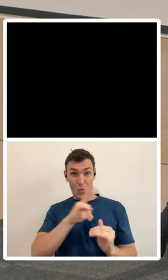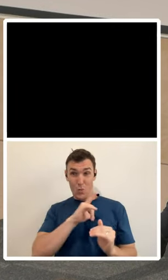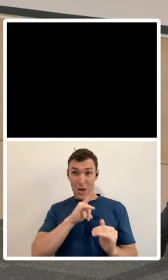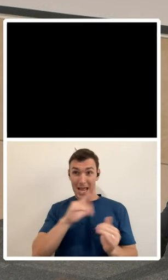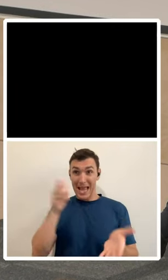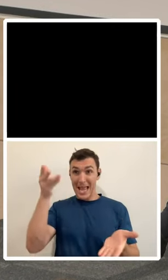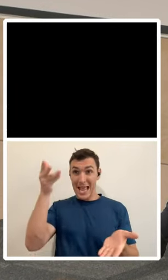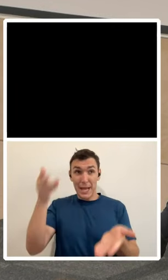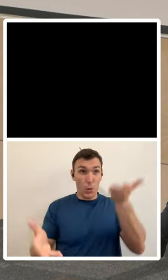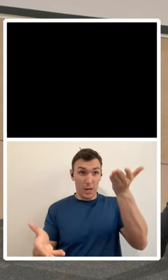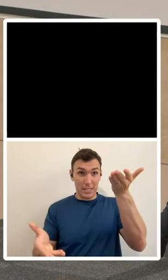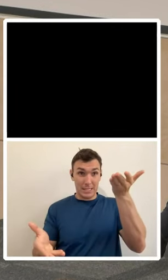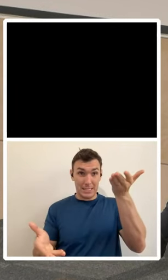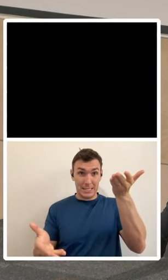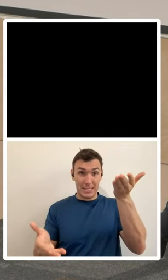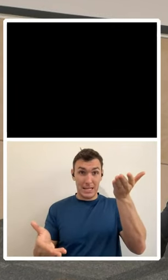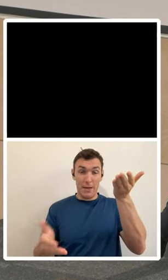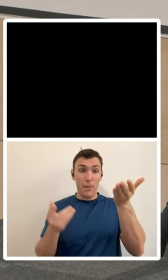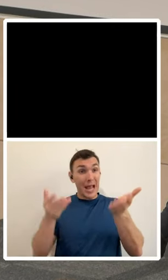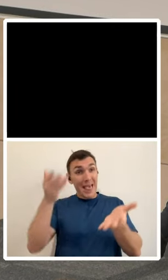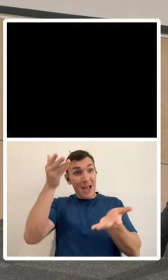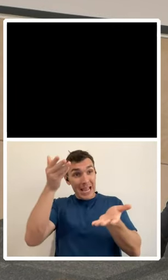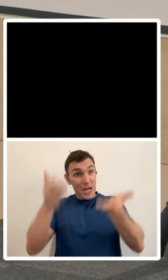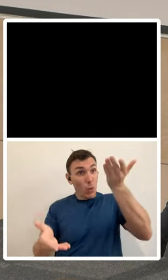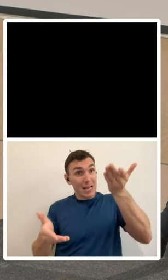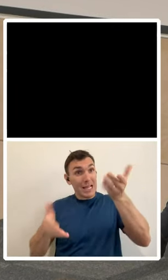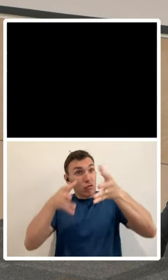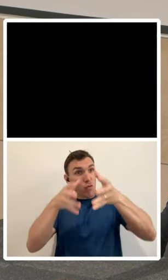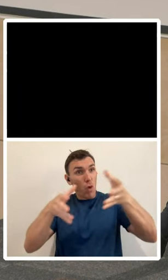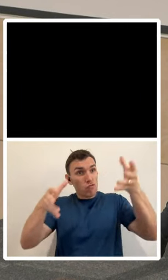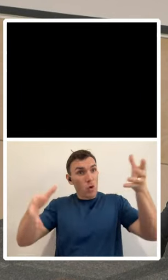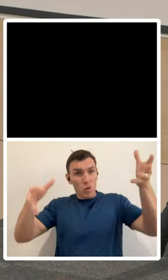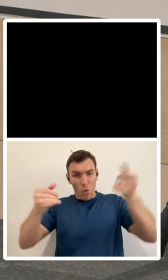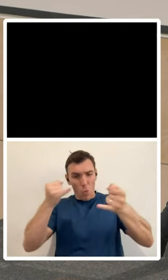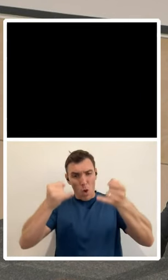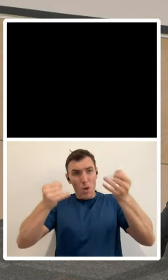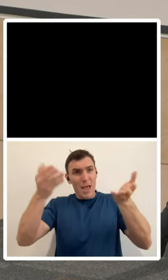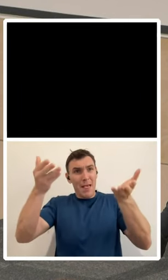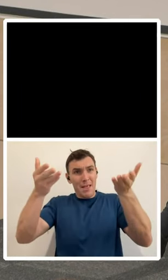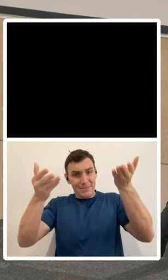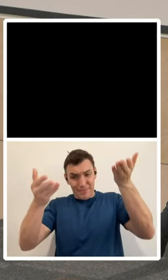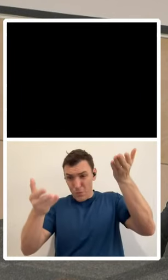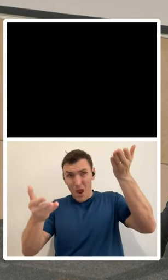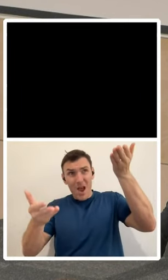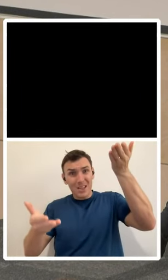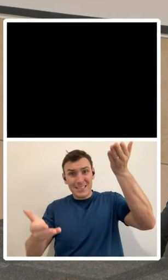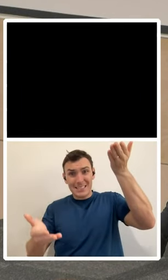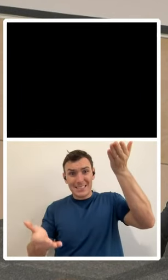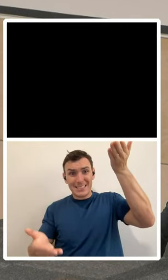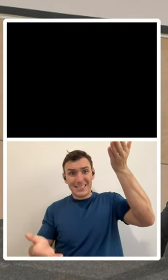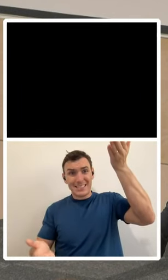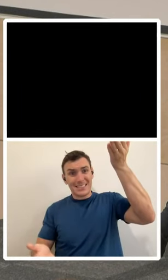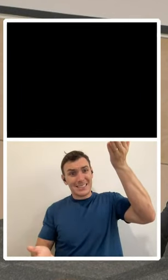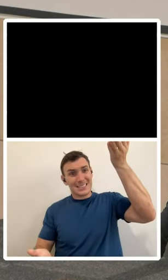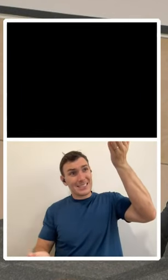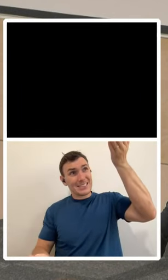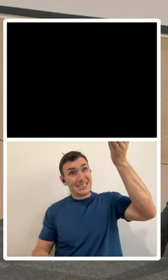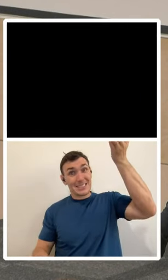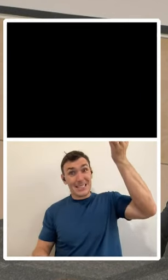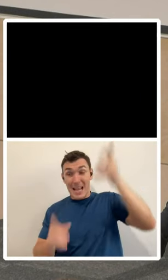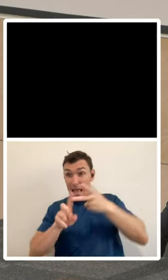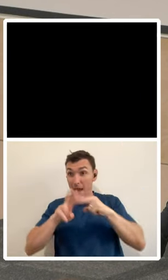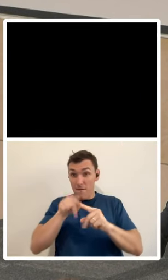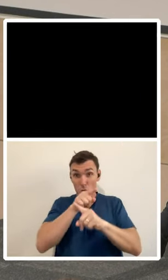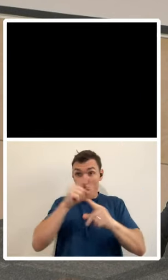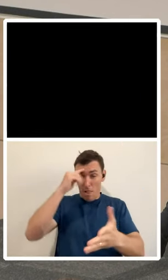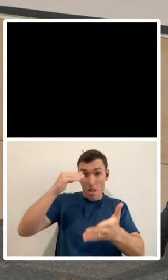and what that means for the future. And, you know, if you believe that, go and tell your friends, tell your family, tell your mum, tell your dad, tell your cousin, tell the